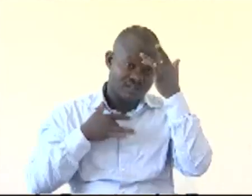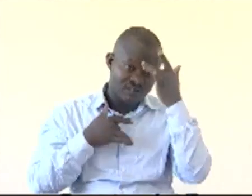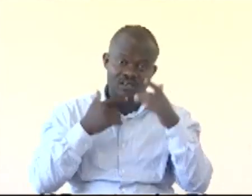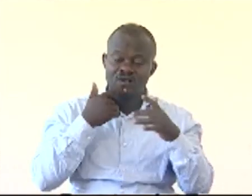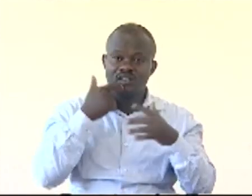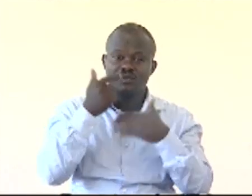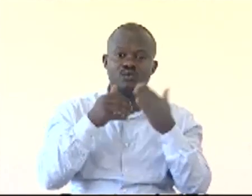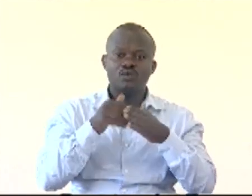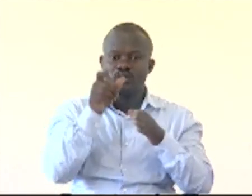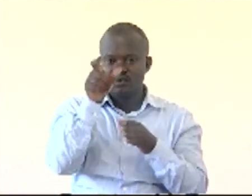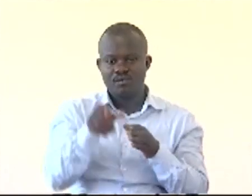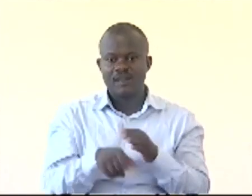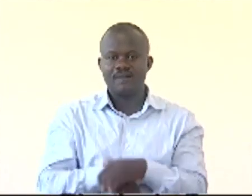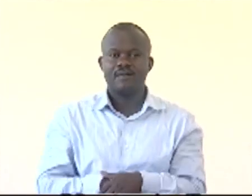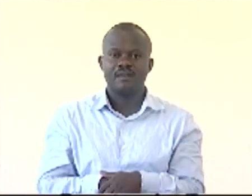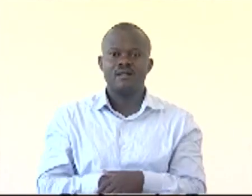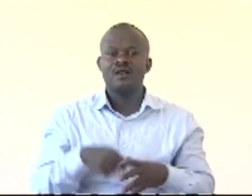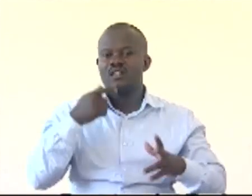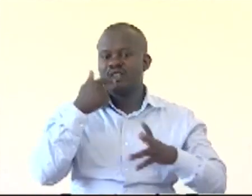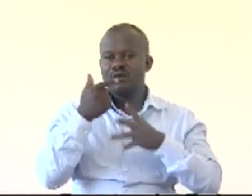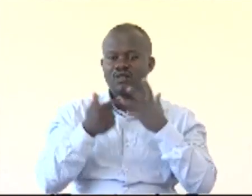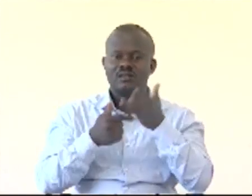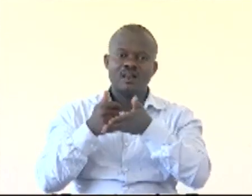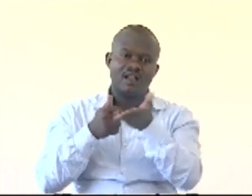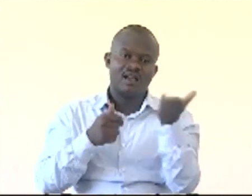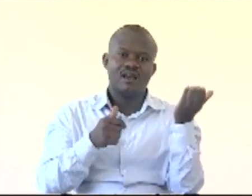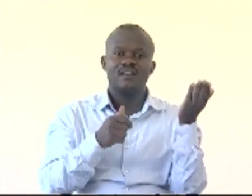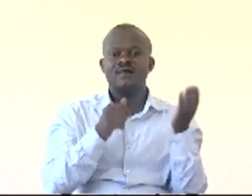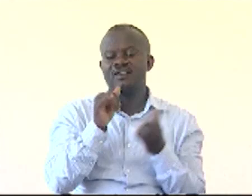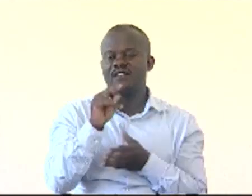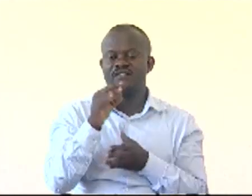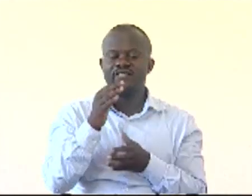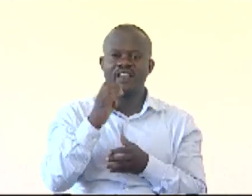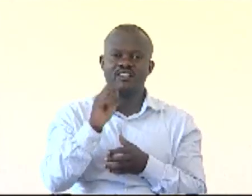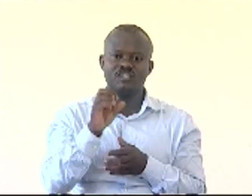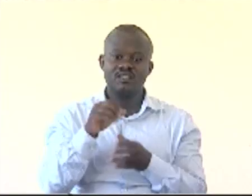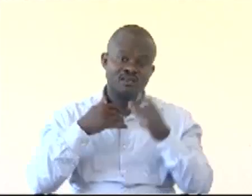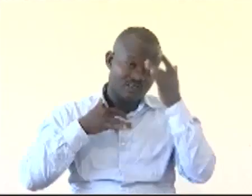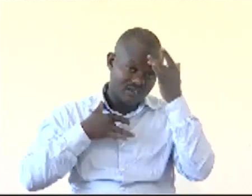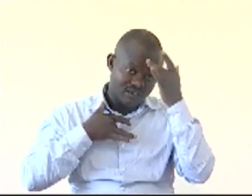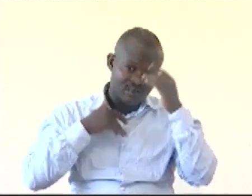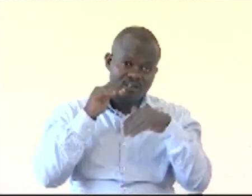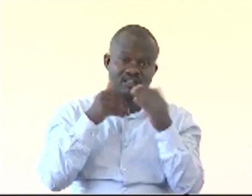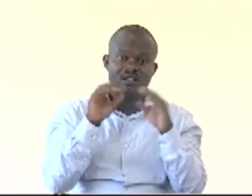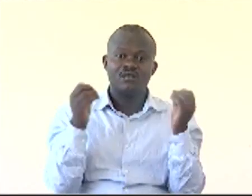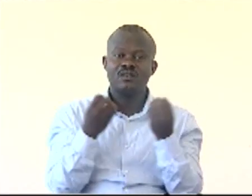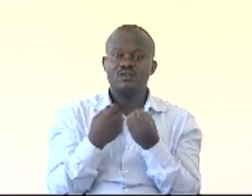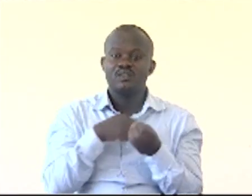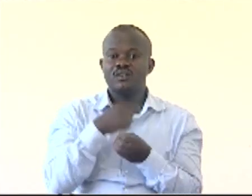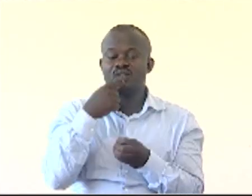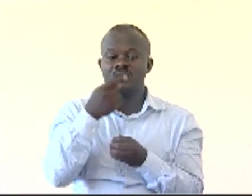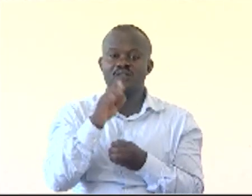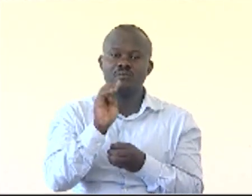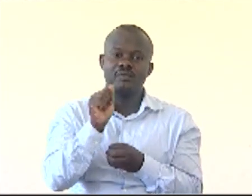to humans. Those are infectious diseases. The organisms here we have talked about